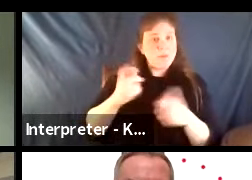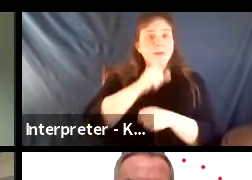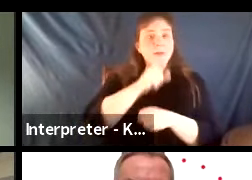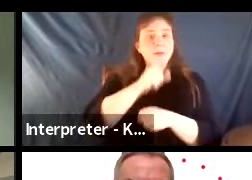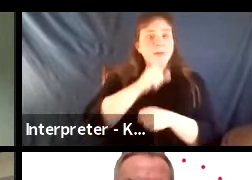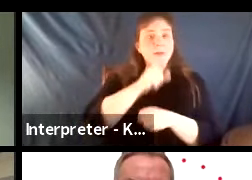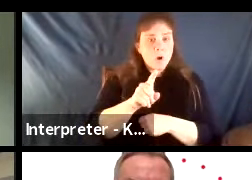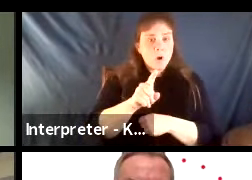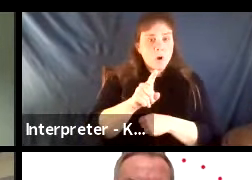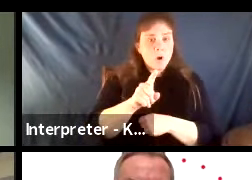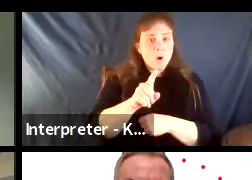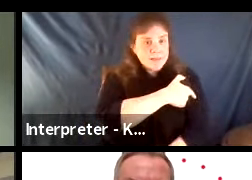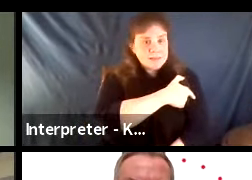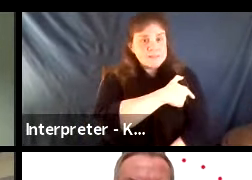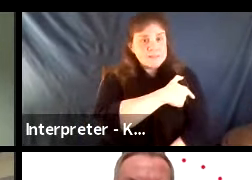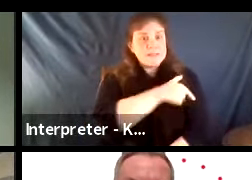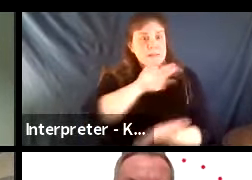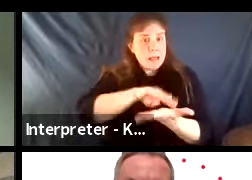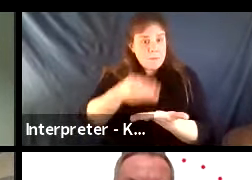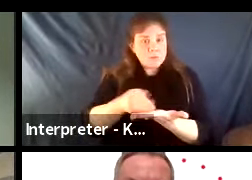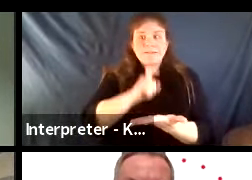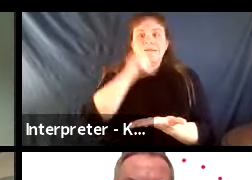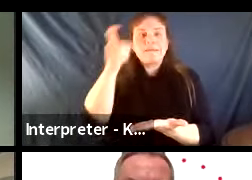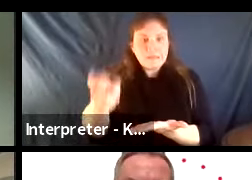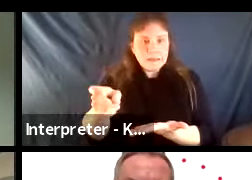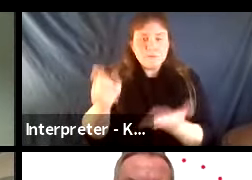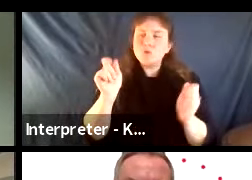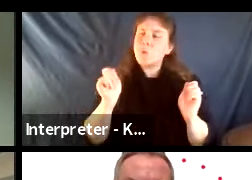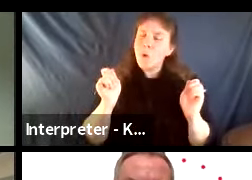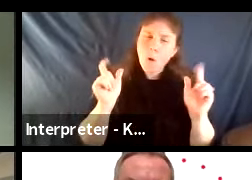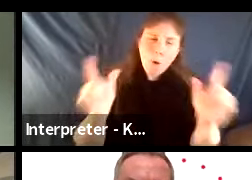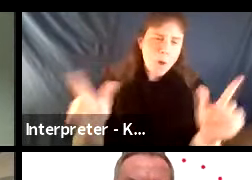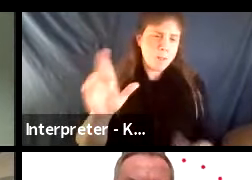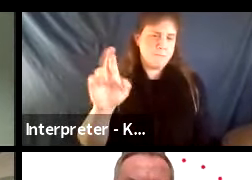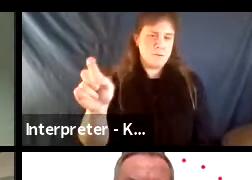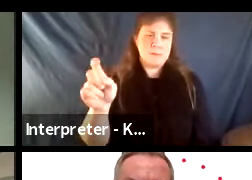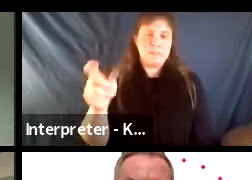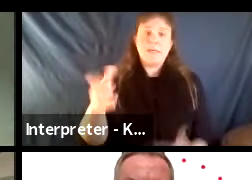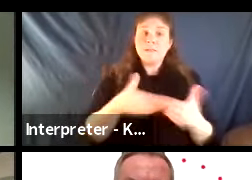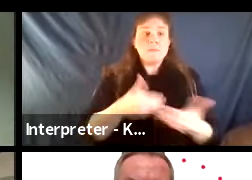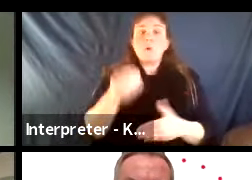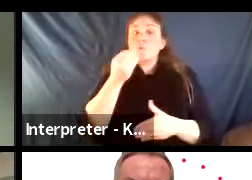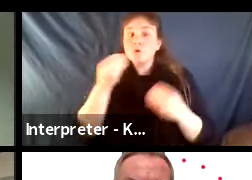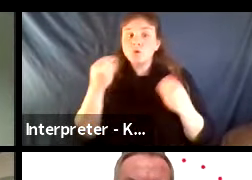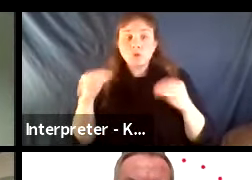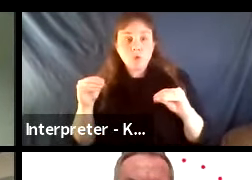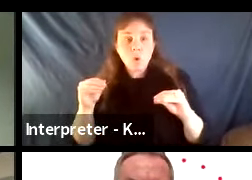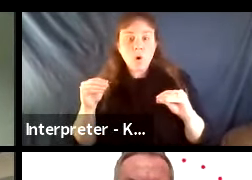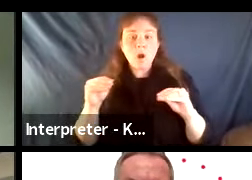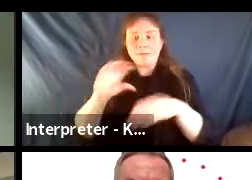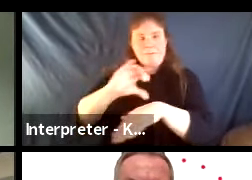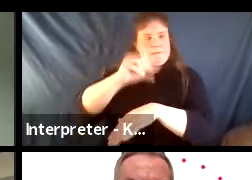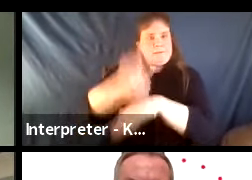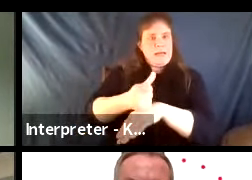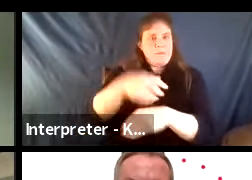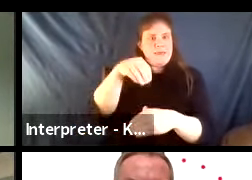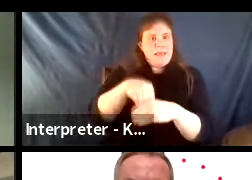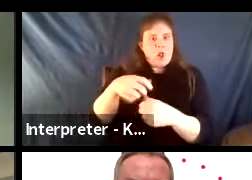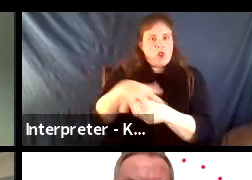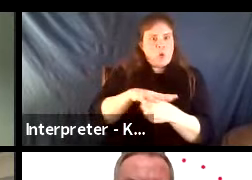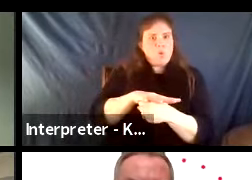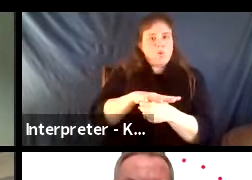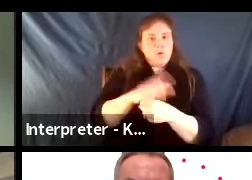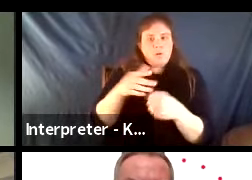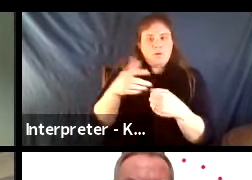in a neighborhood independent setting or in a grocery store setting or other retail setting. It's